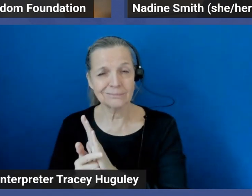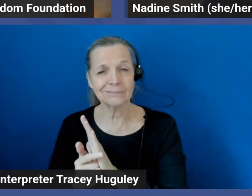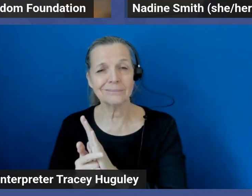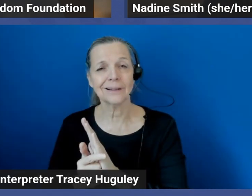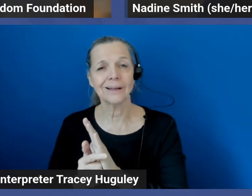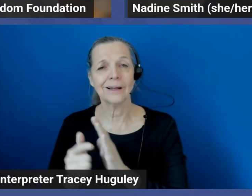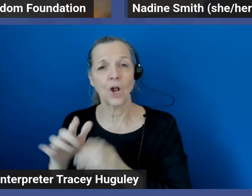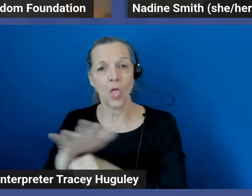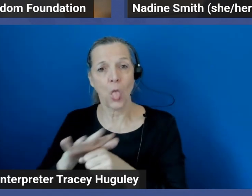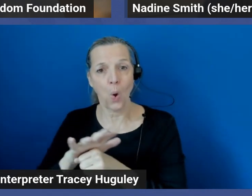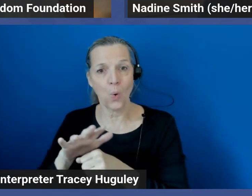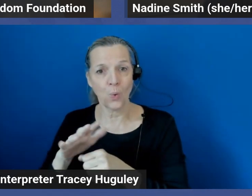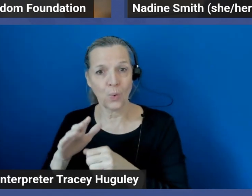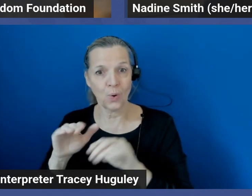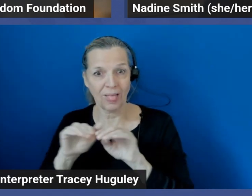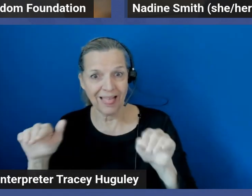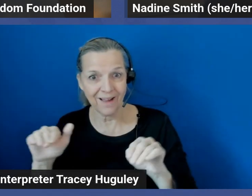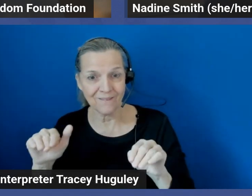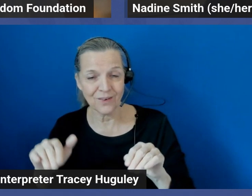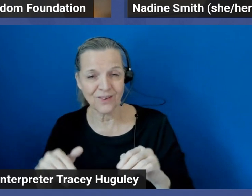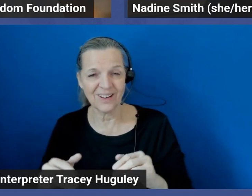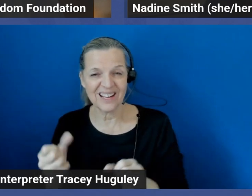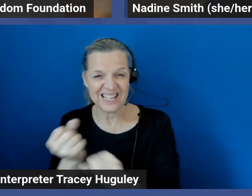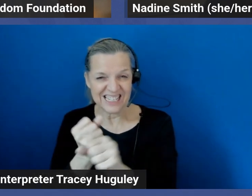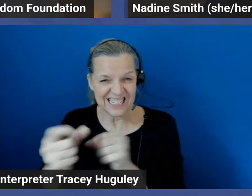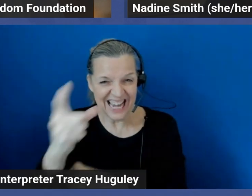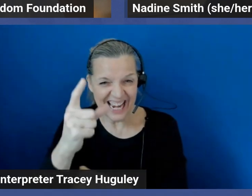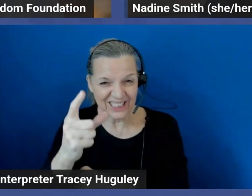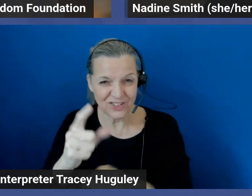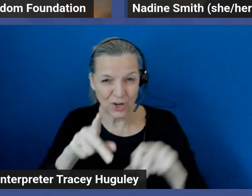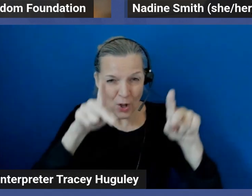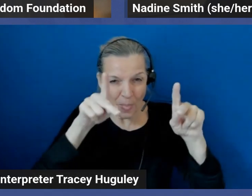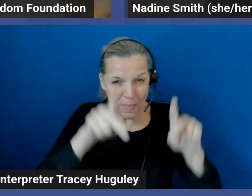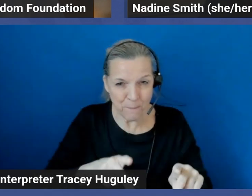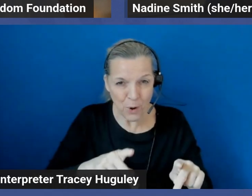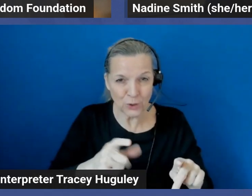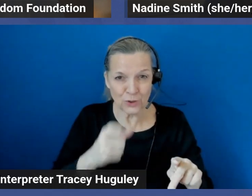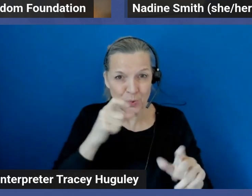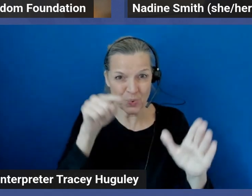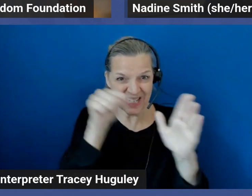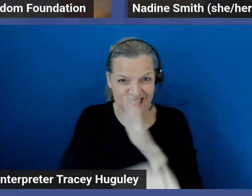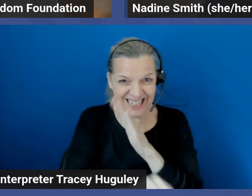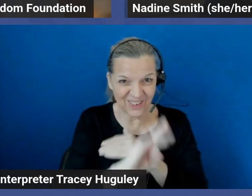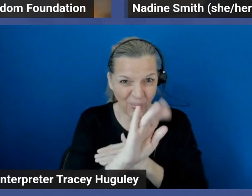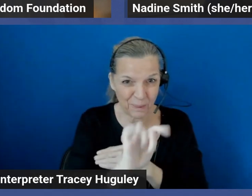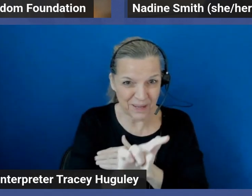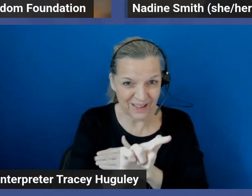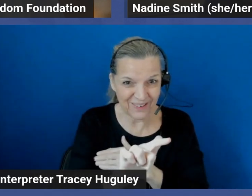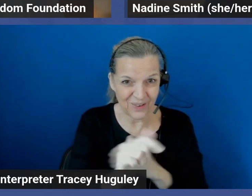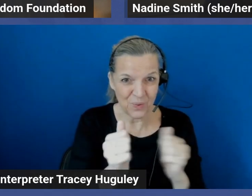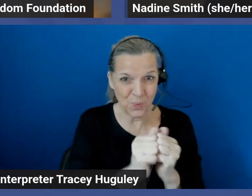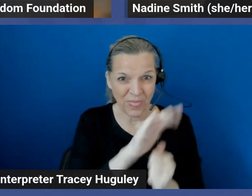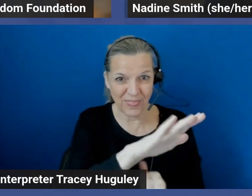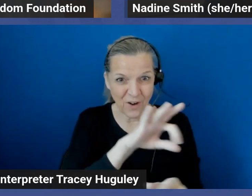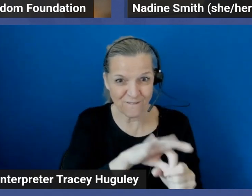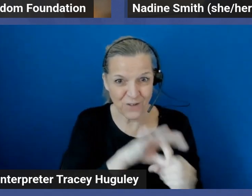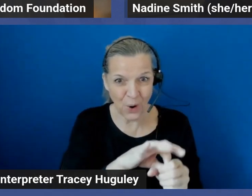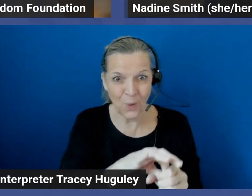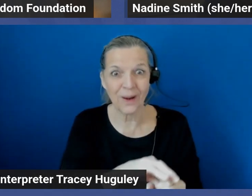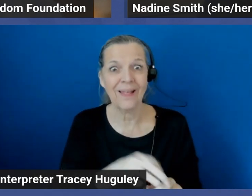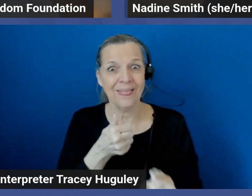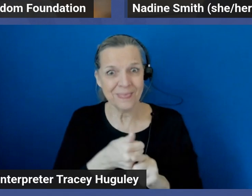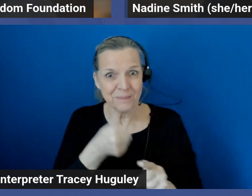next year, the person who cast the vote to kill the bill ends up being the sponsor of it. Because